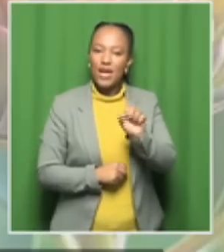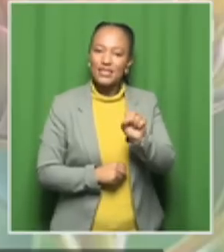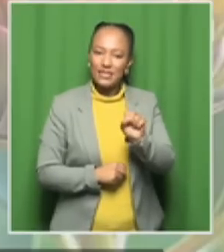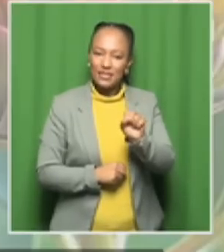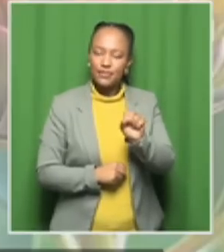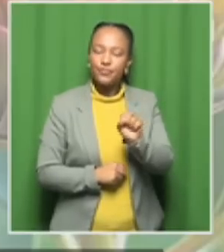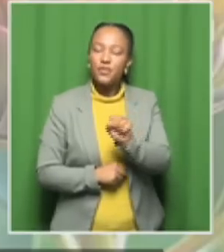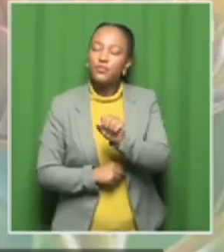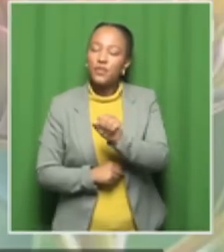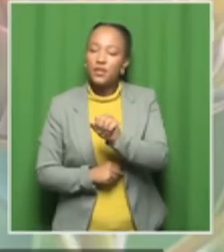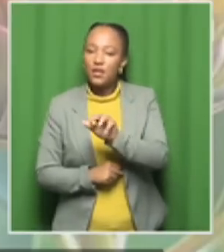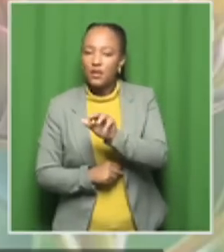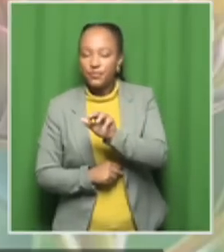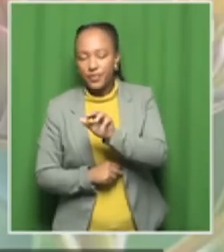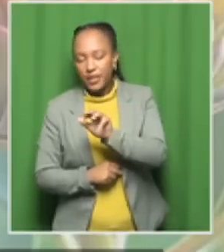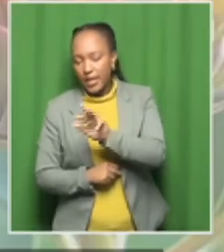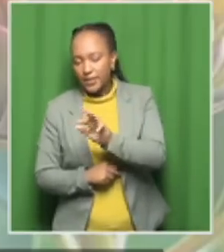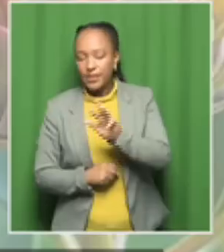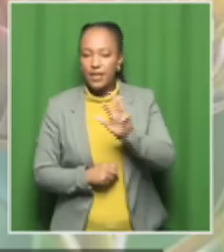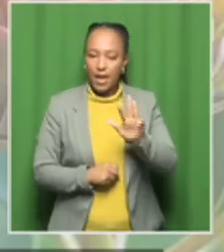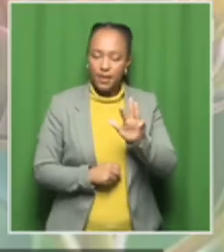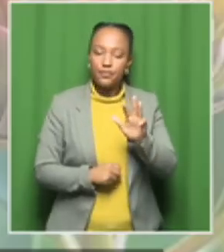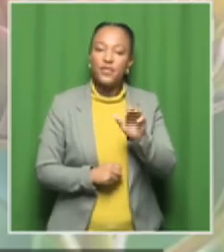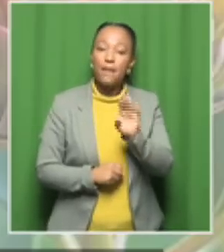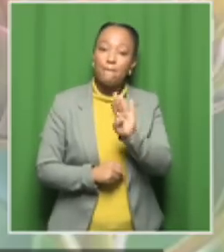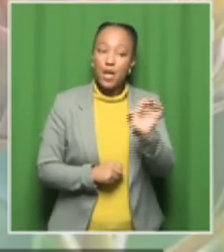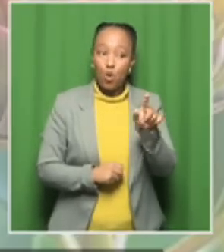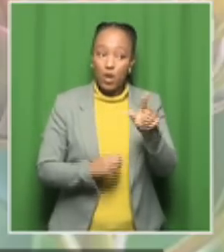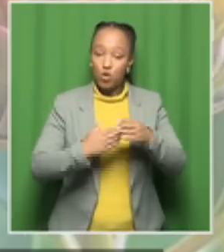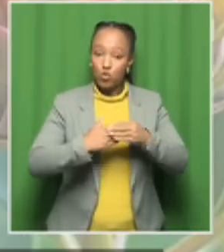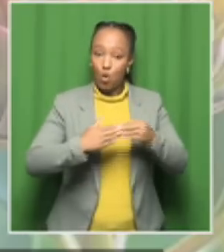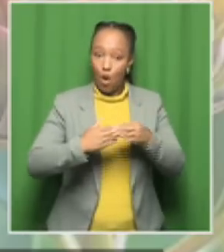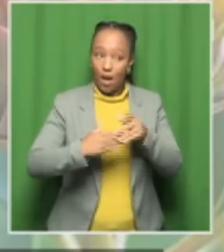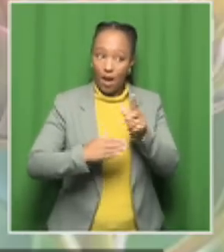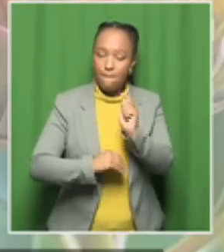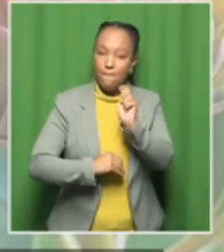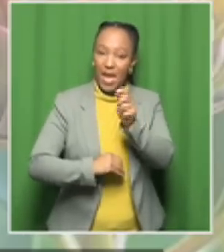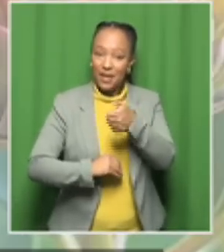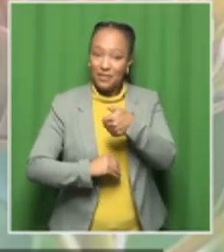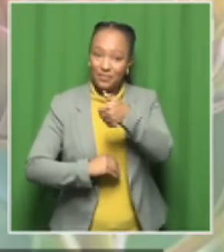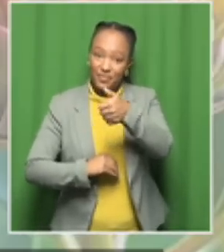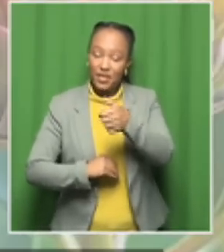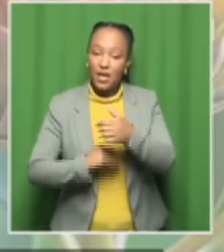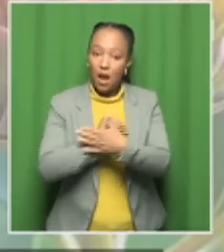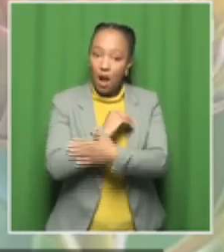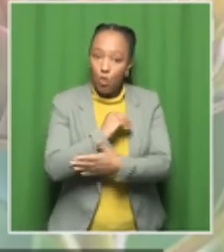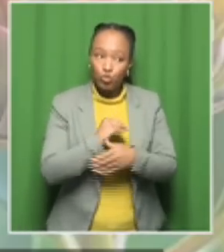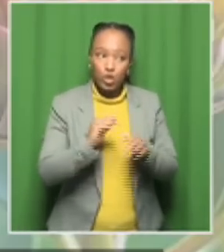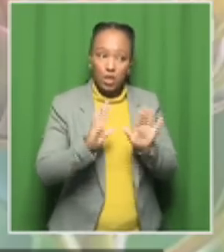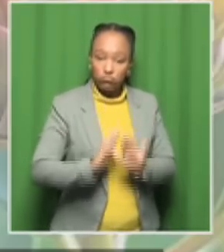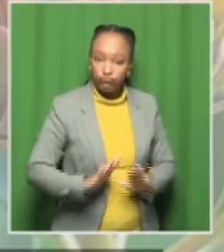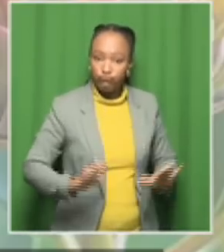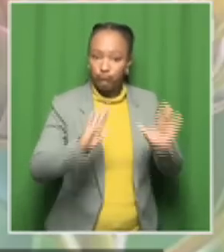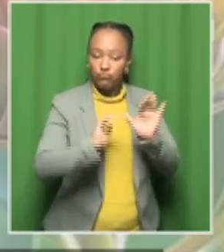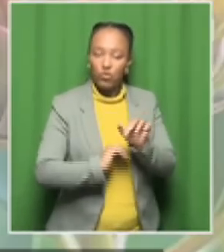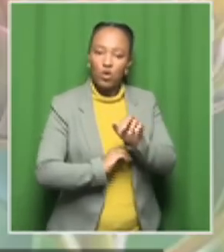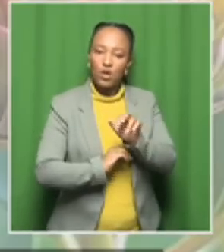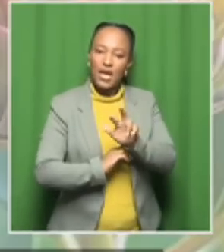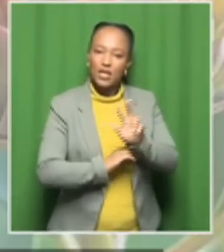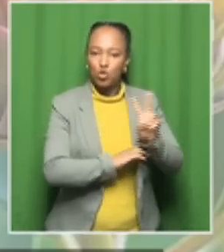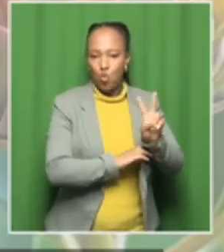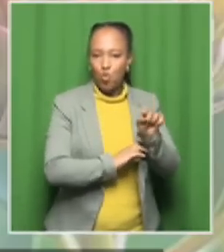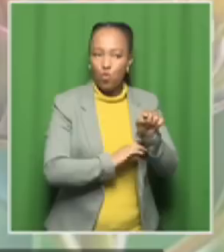billion on debt servicing alone, and about 22 countries from the continent are at the risk